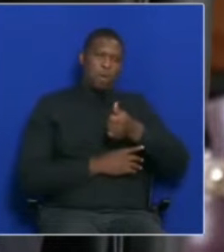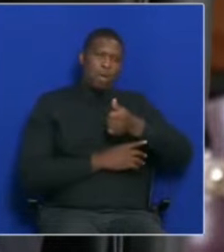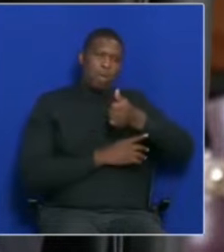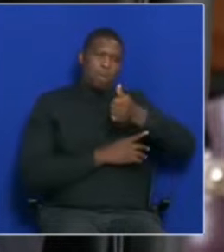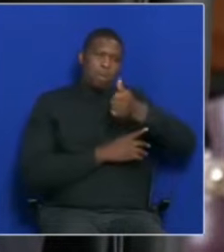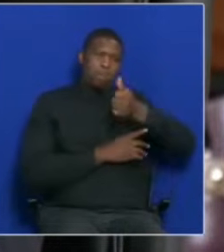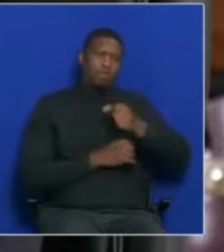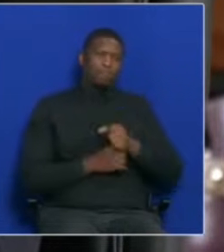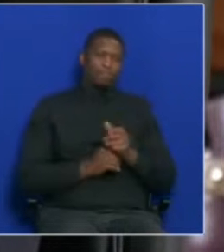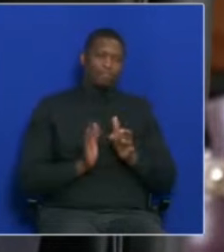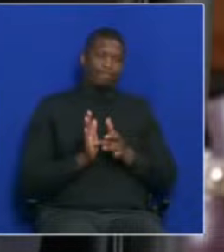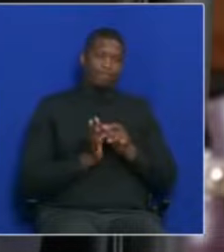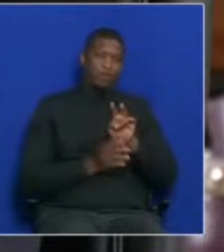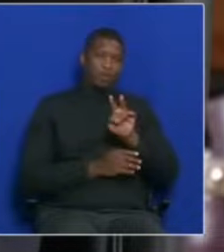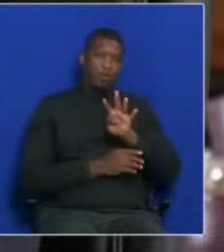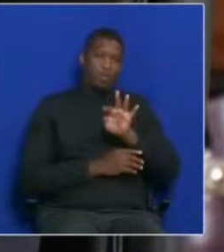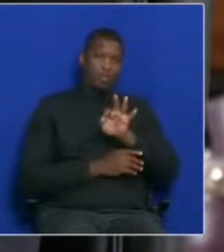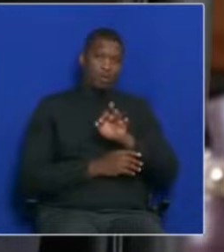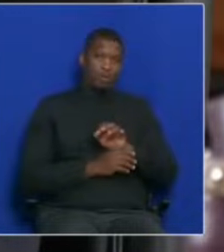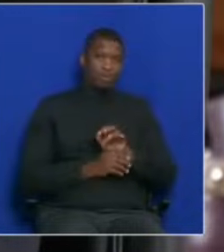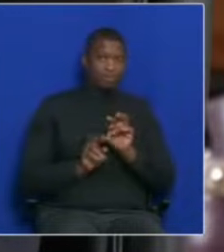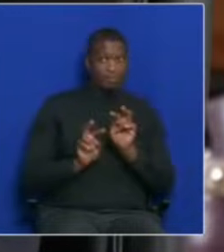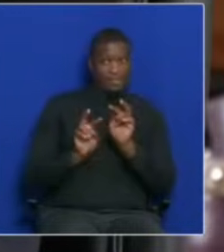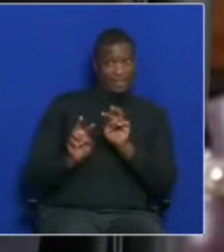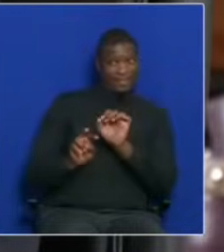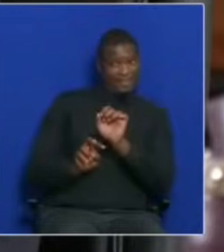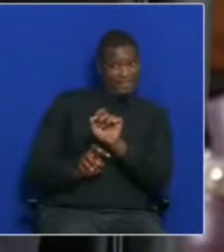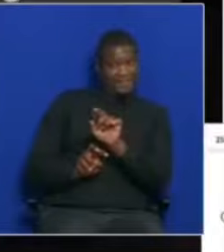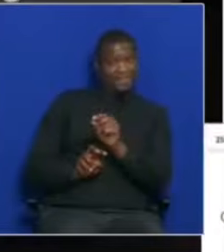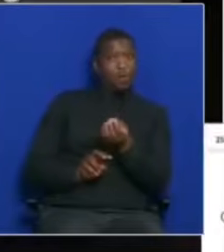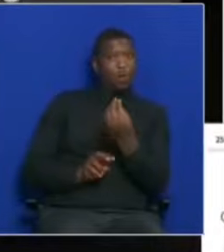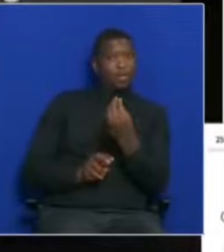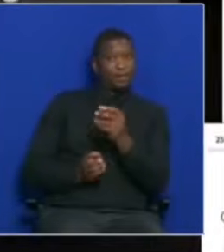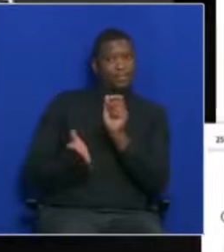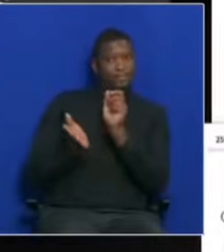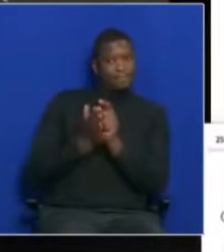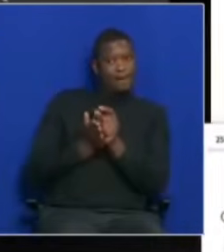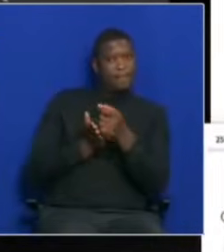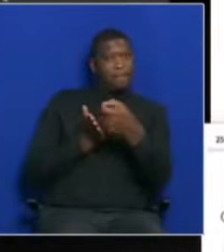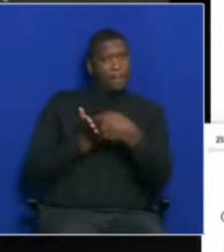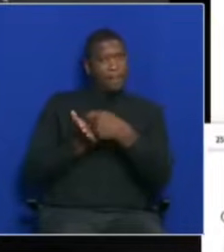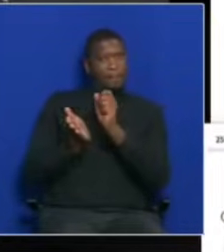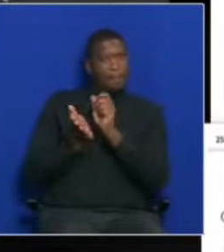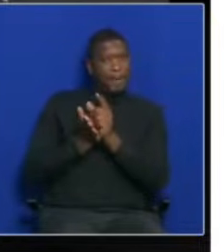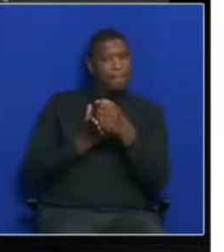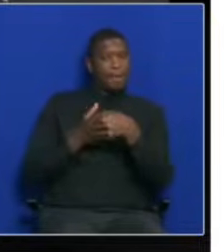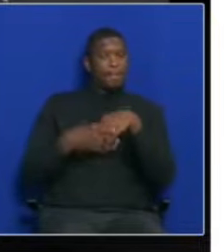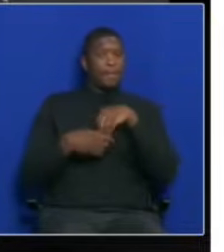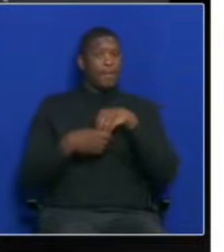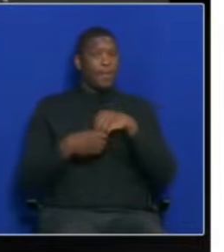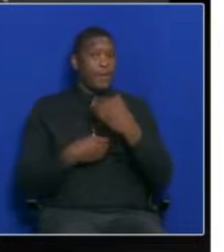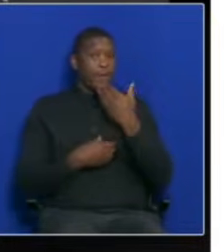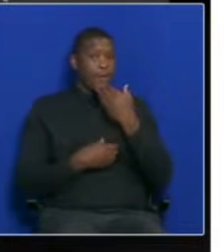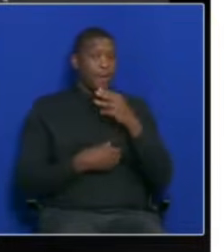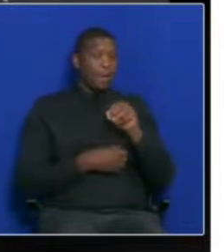You'll see those are WhatsApp exchanges between Ms. Ramsamy and Advocate Johnson.